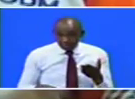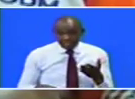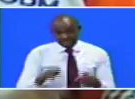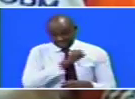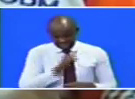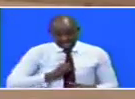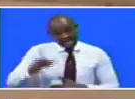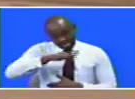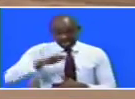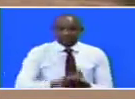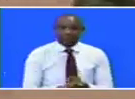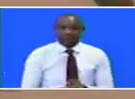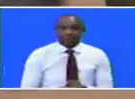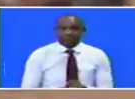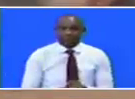senatorial candidate.